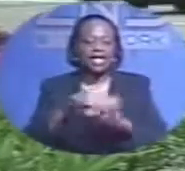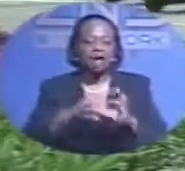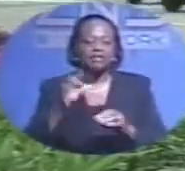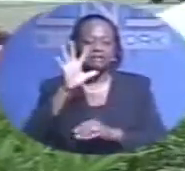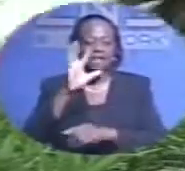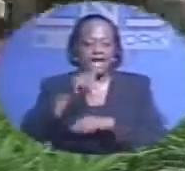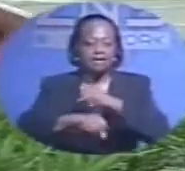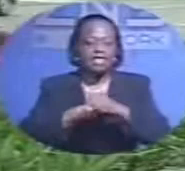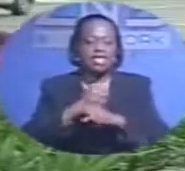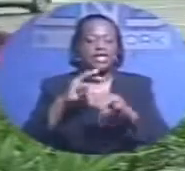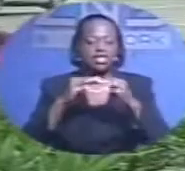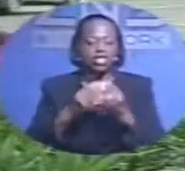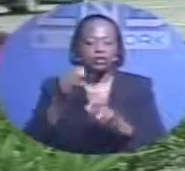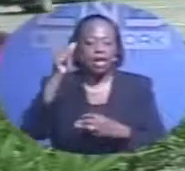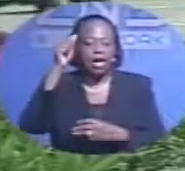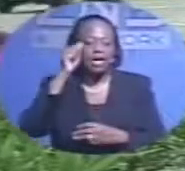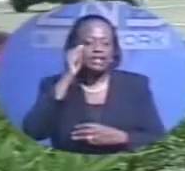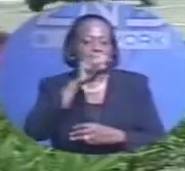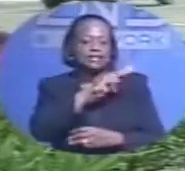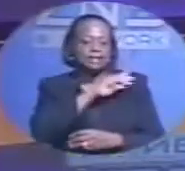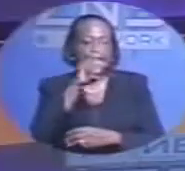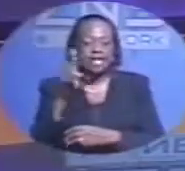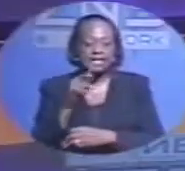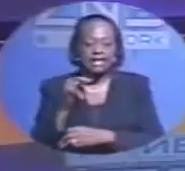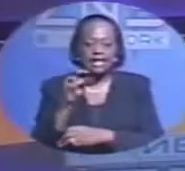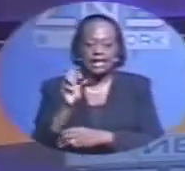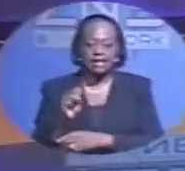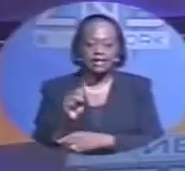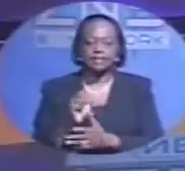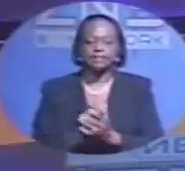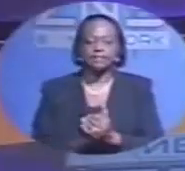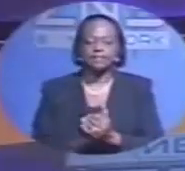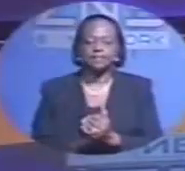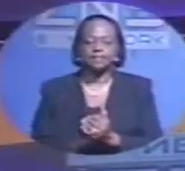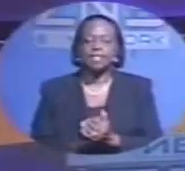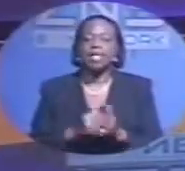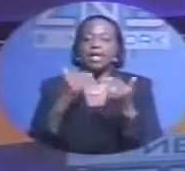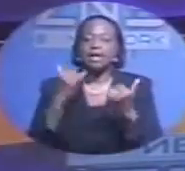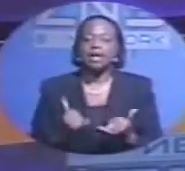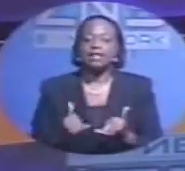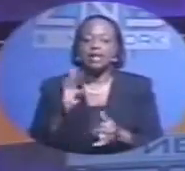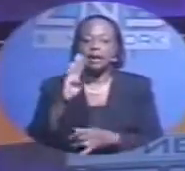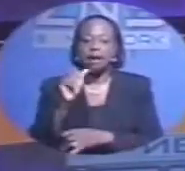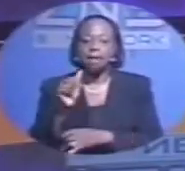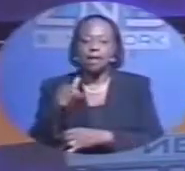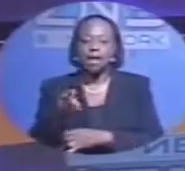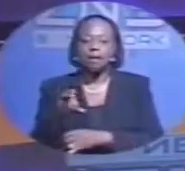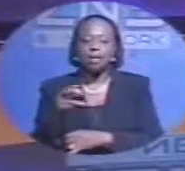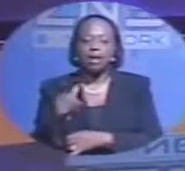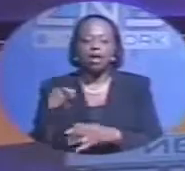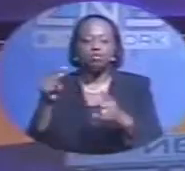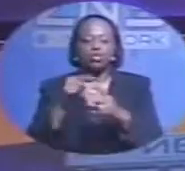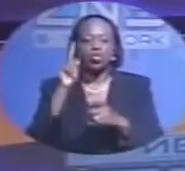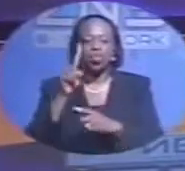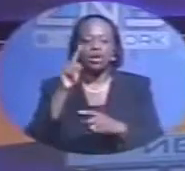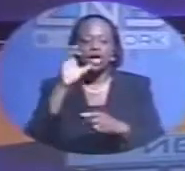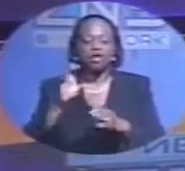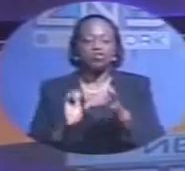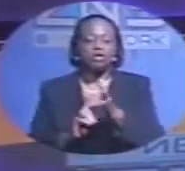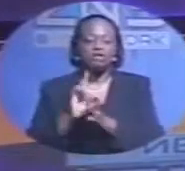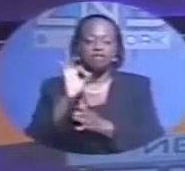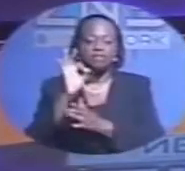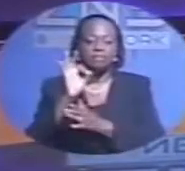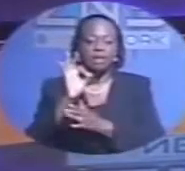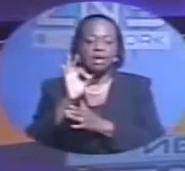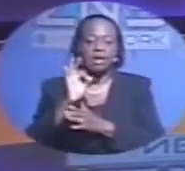term. I'm LTV's Munnings, ZNS News. Now that Baha Mar has reached the 100-foot mark, the government will have